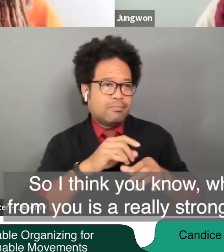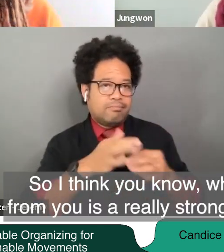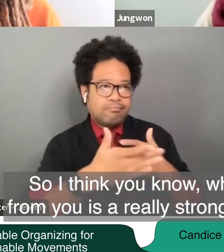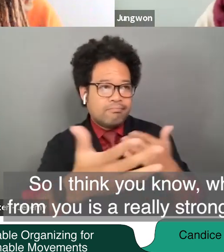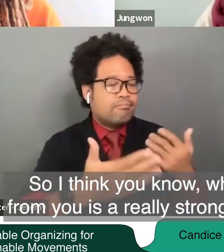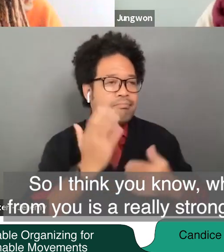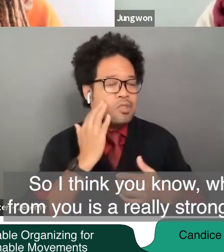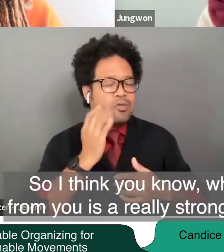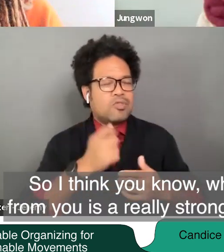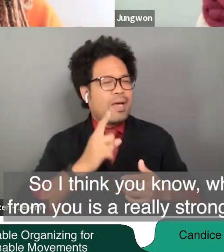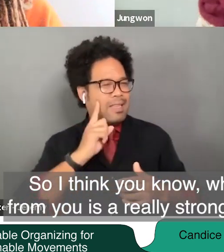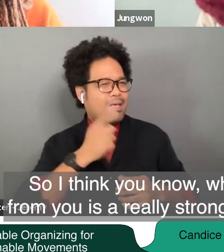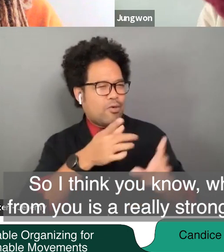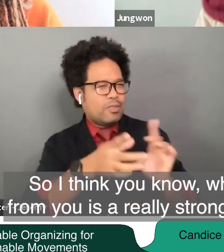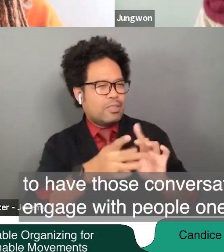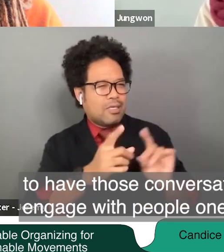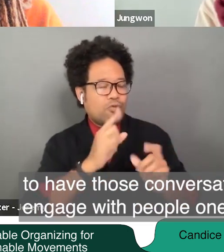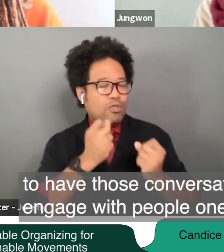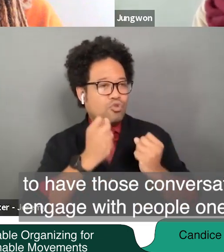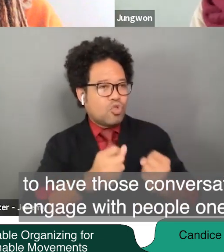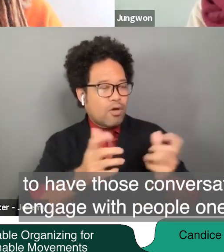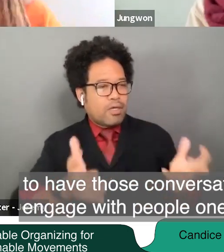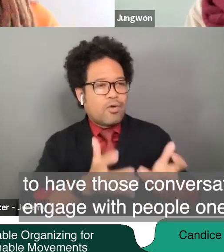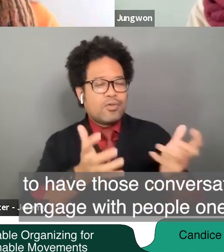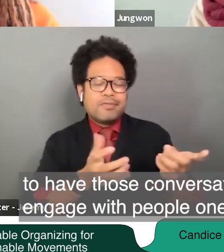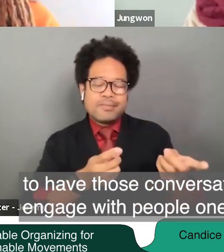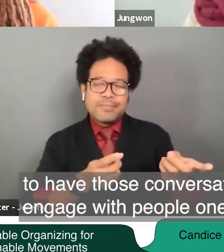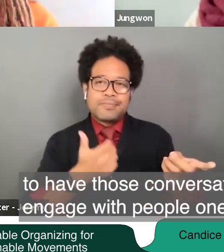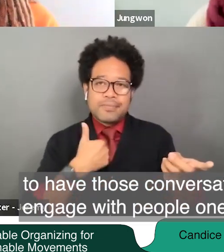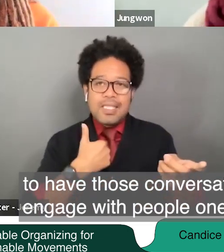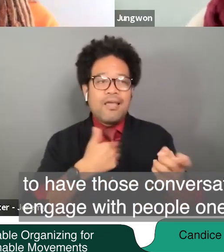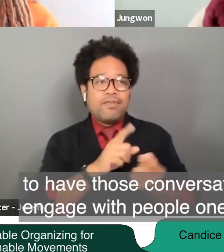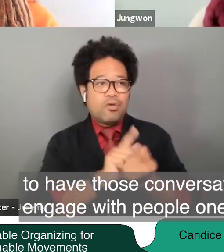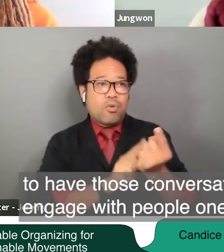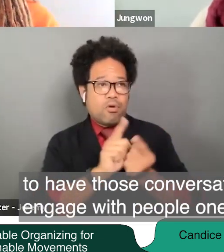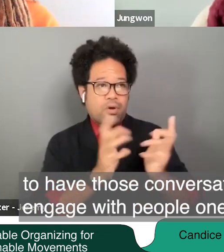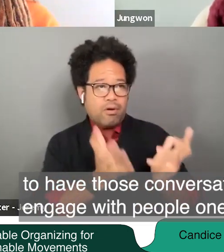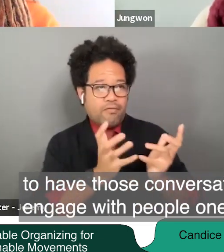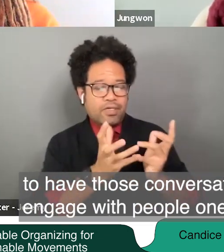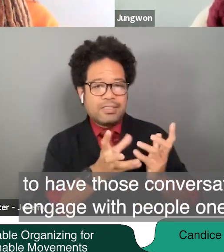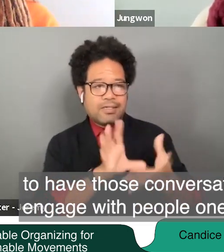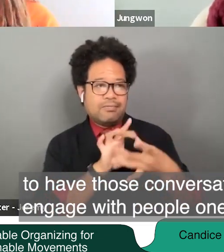know, what I'm hearing from you is a really strong encouragement to have those conversations and really engage with